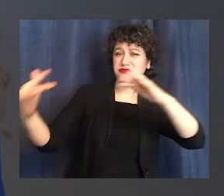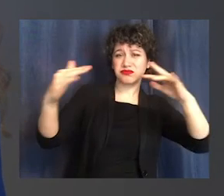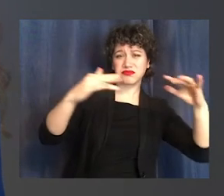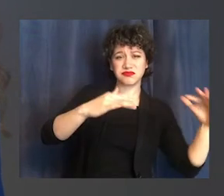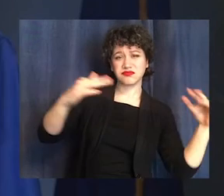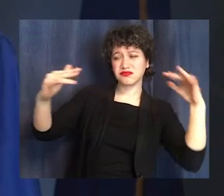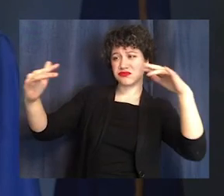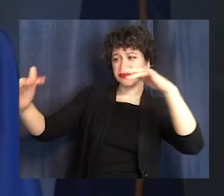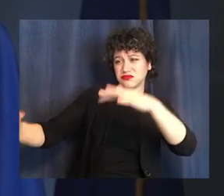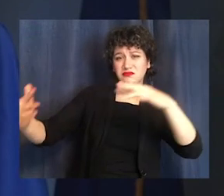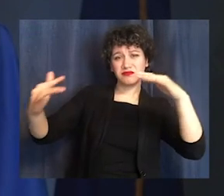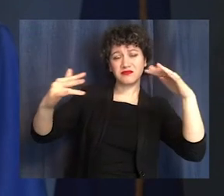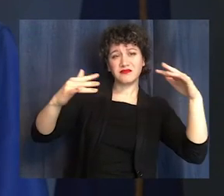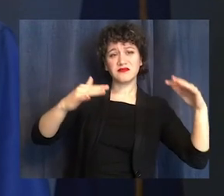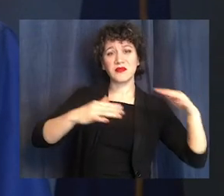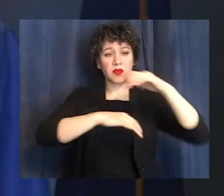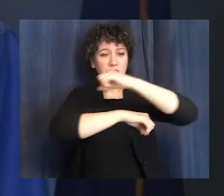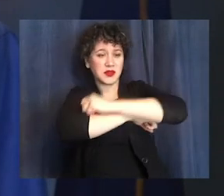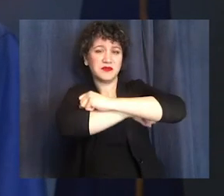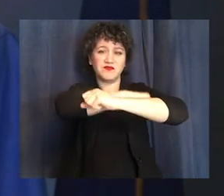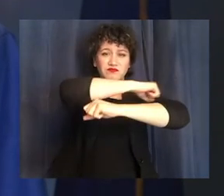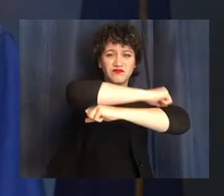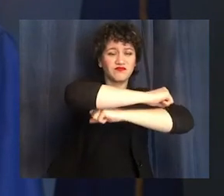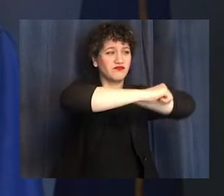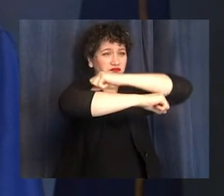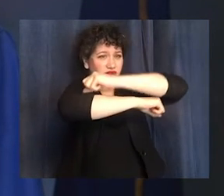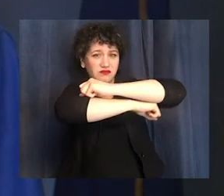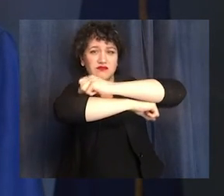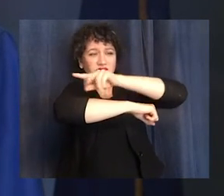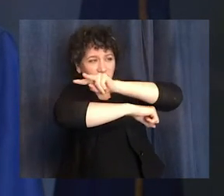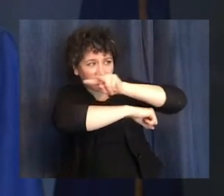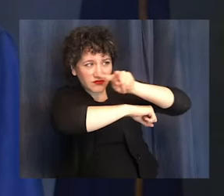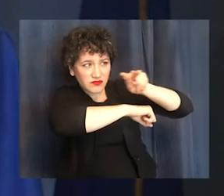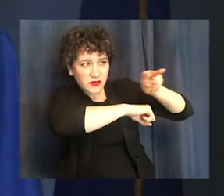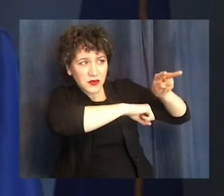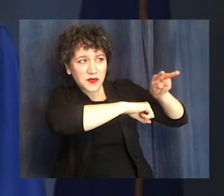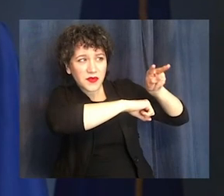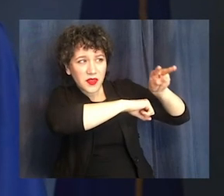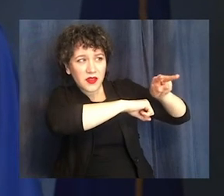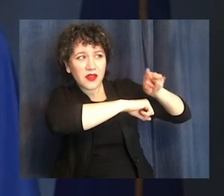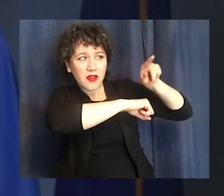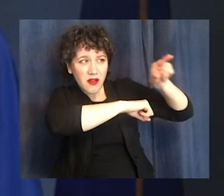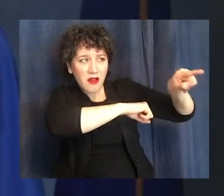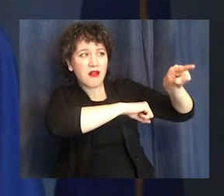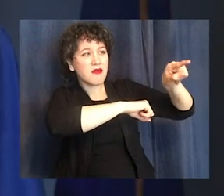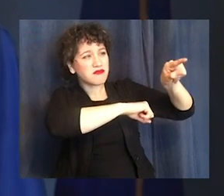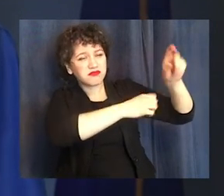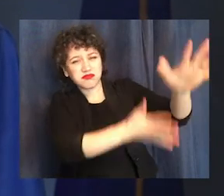perilous fight, o'er the ramparts we watched, were